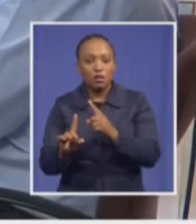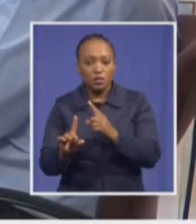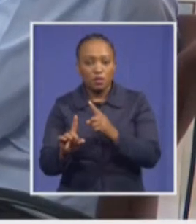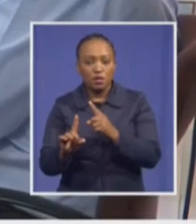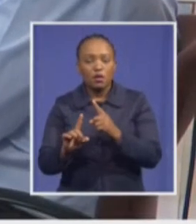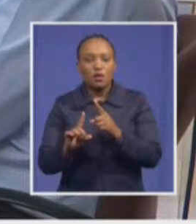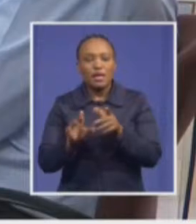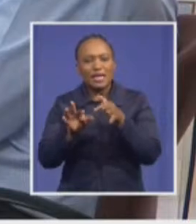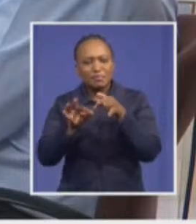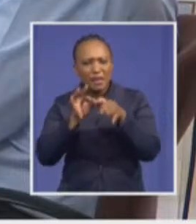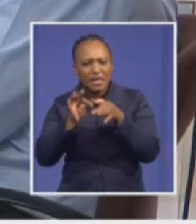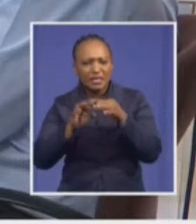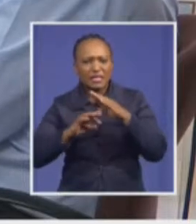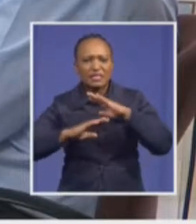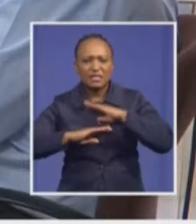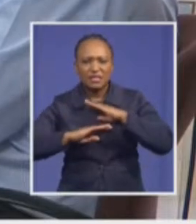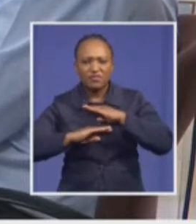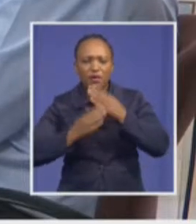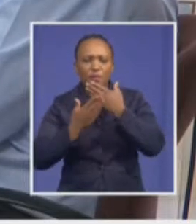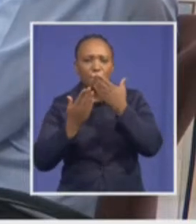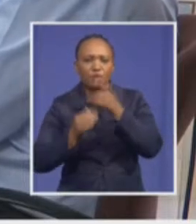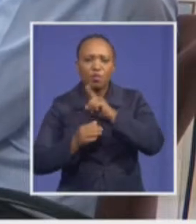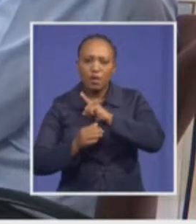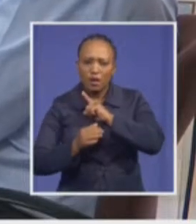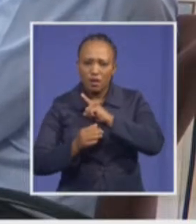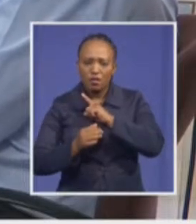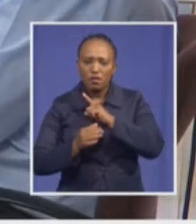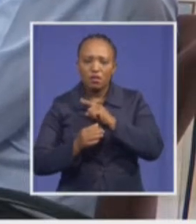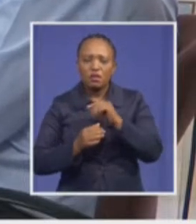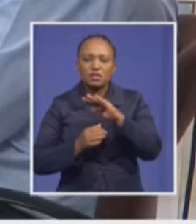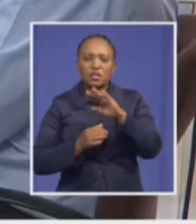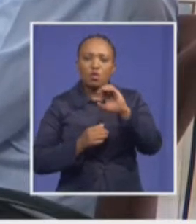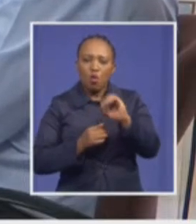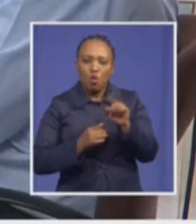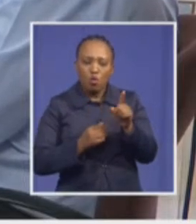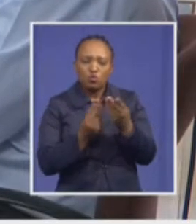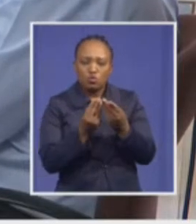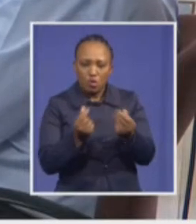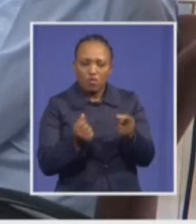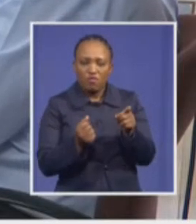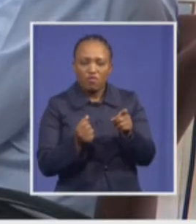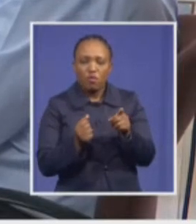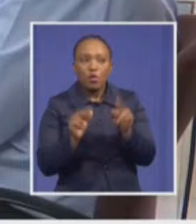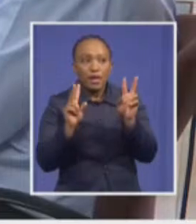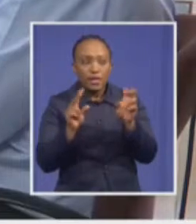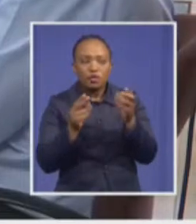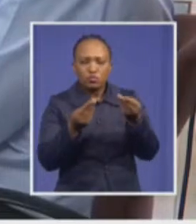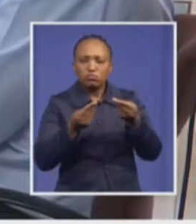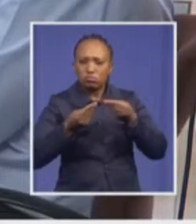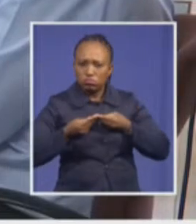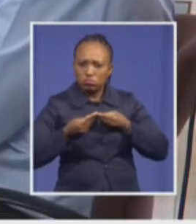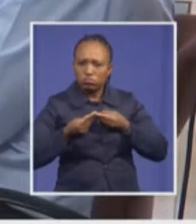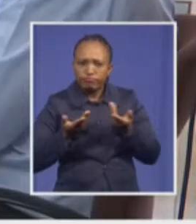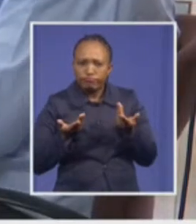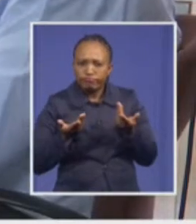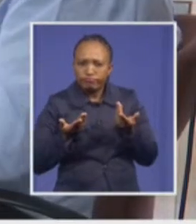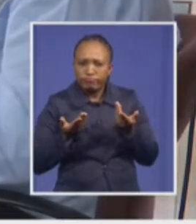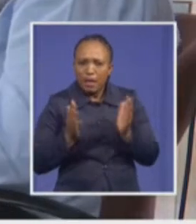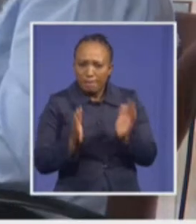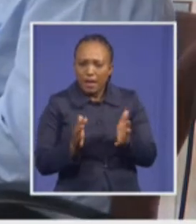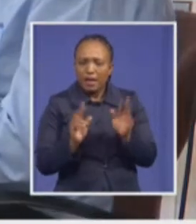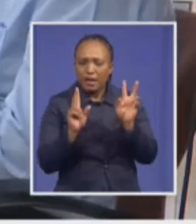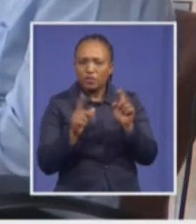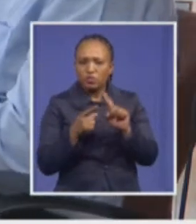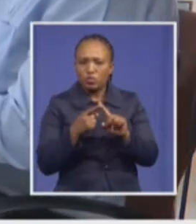dealing with that? The CEO will. Oh, well, that's the only issue before me. Yeah. Yes, fine. That's fine, but I want the better to understand it.